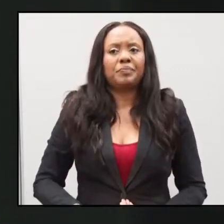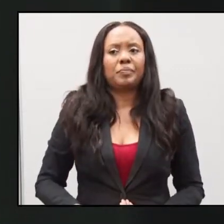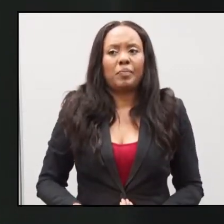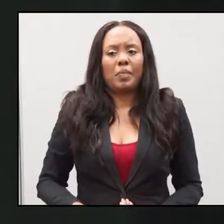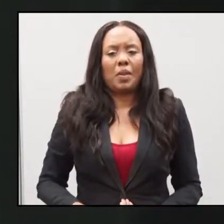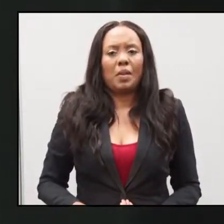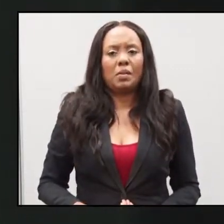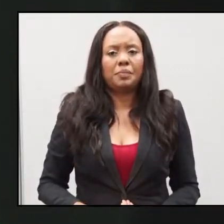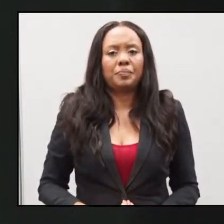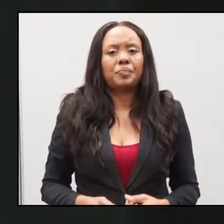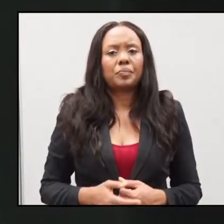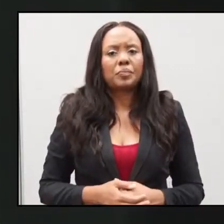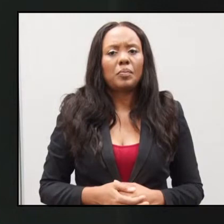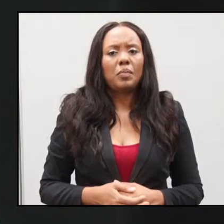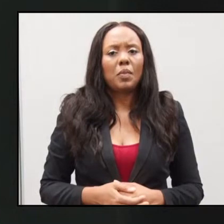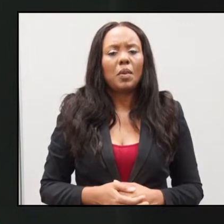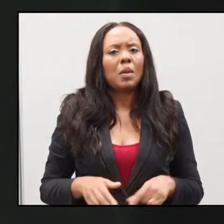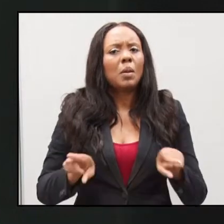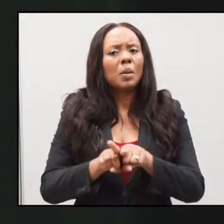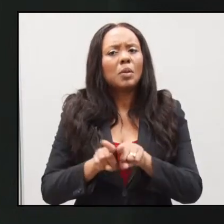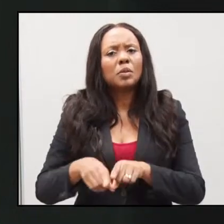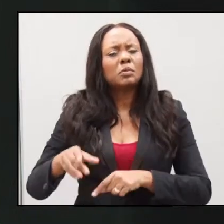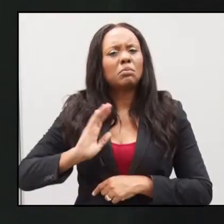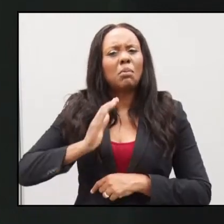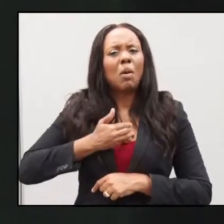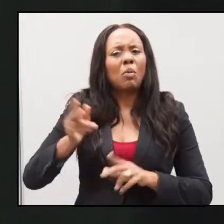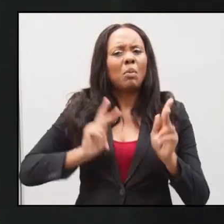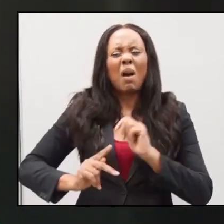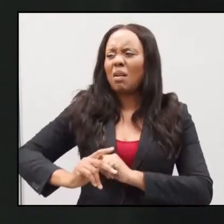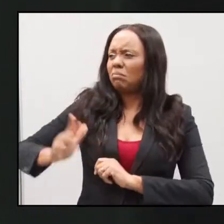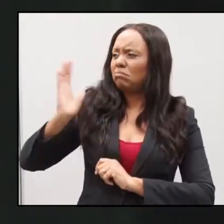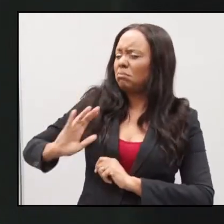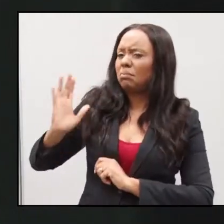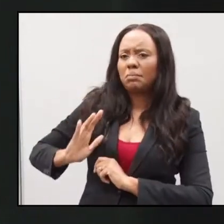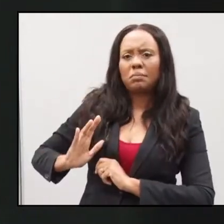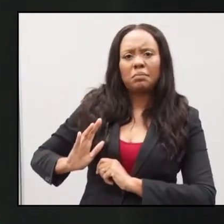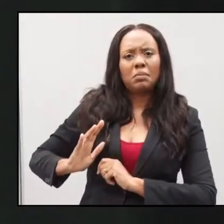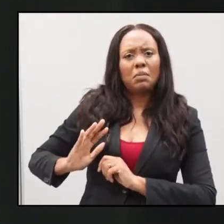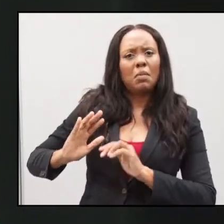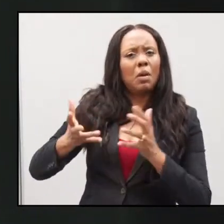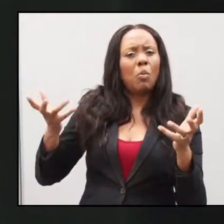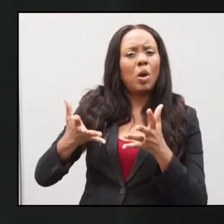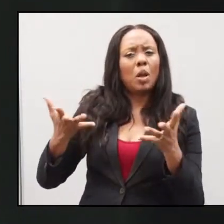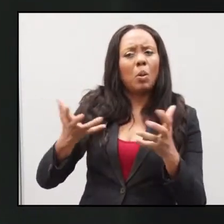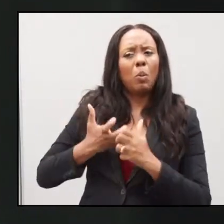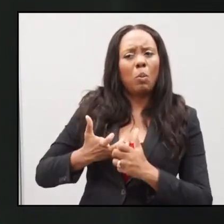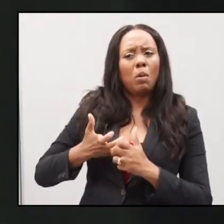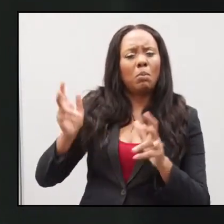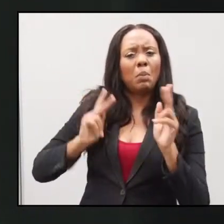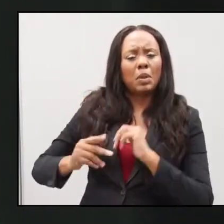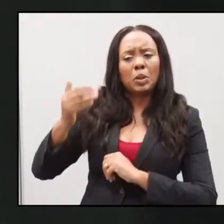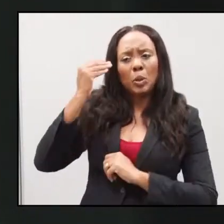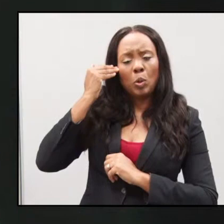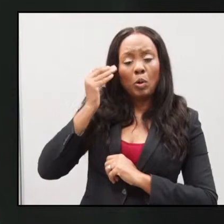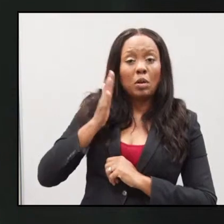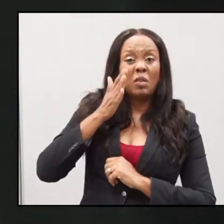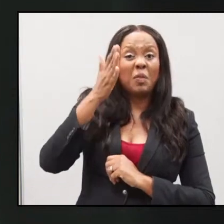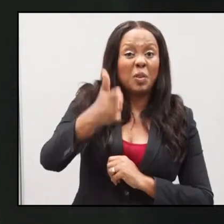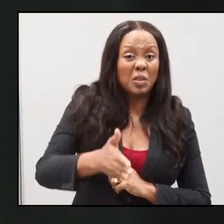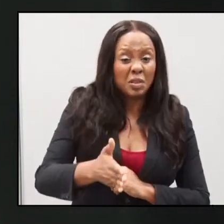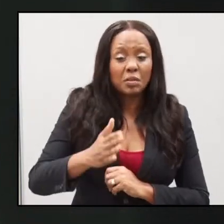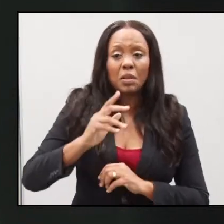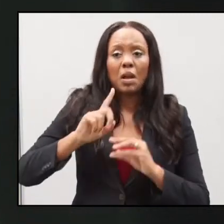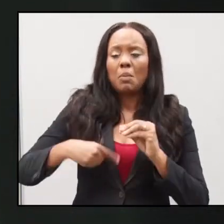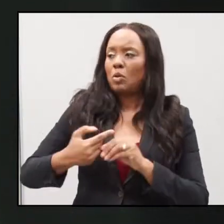were to future generations and to the generations that are here. So this project for me really was